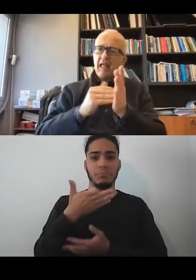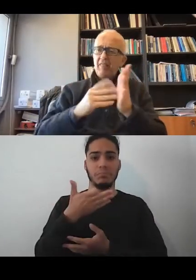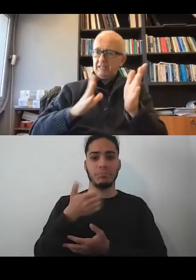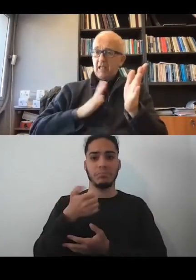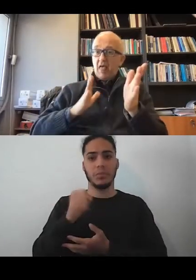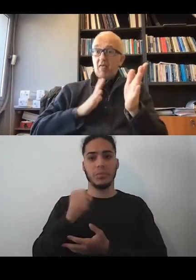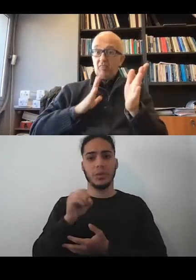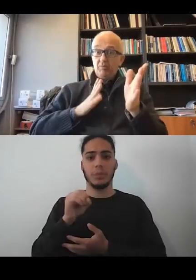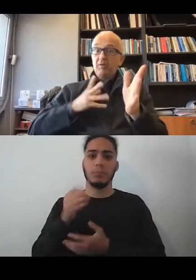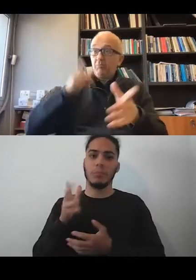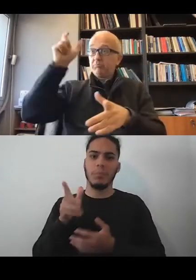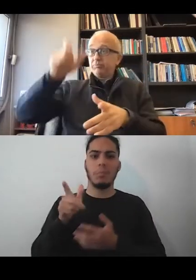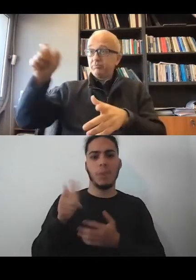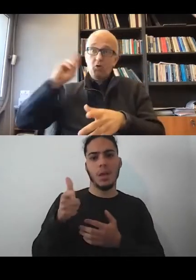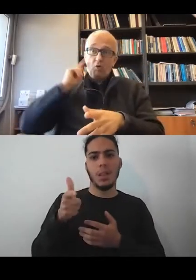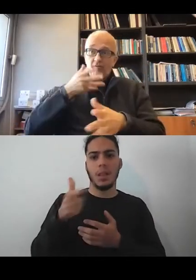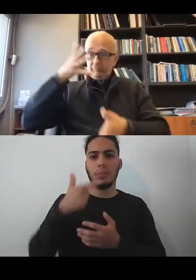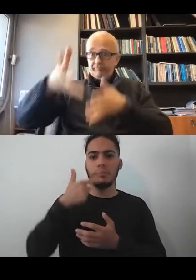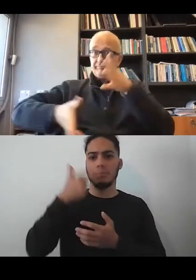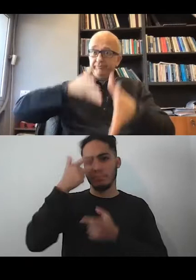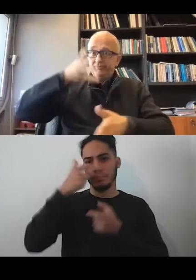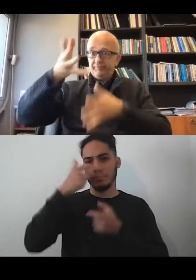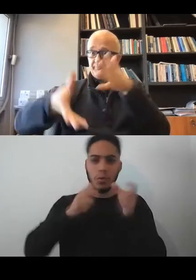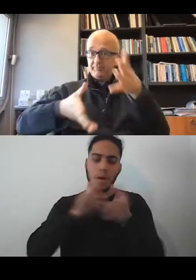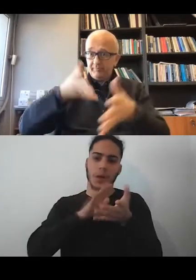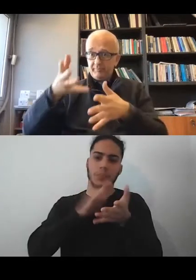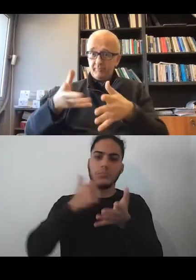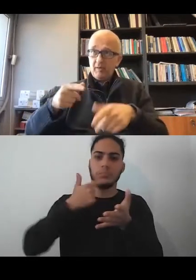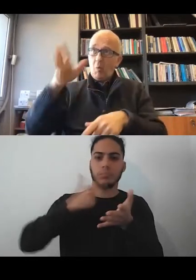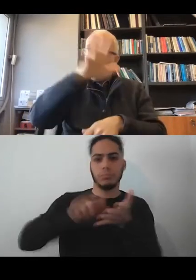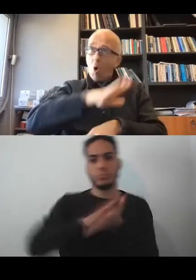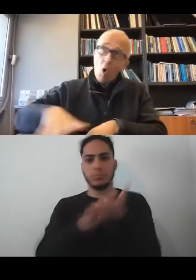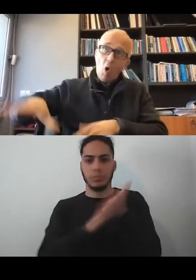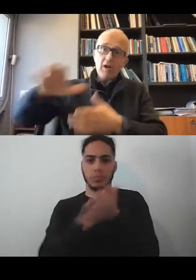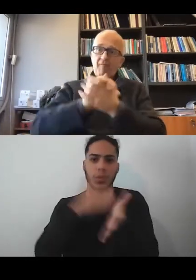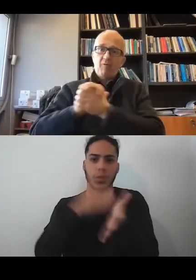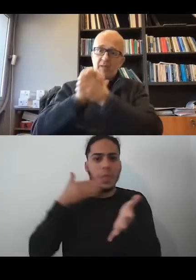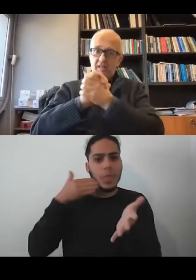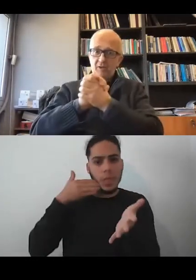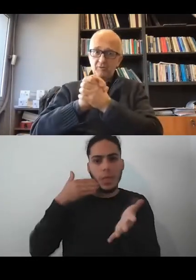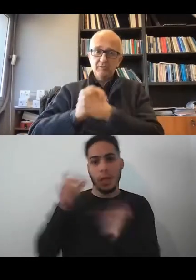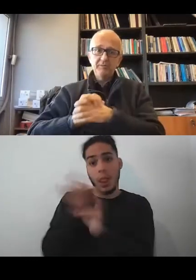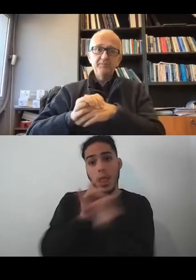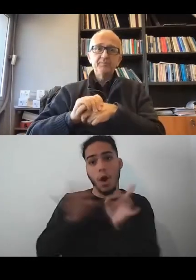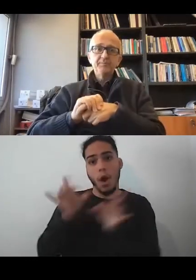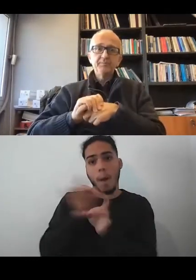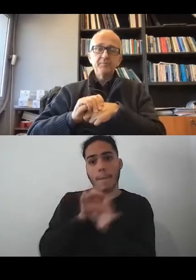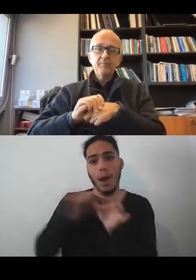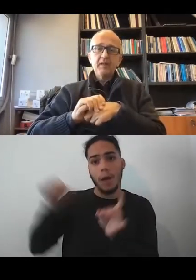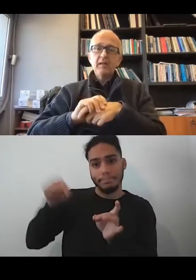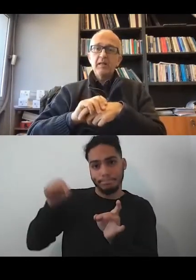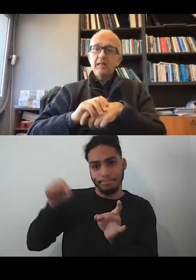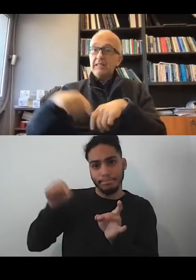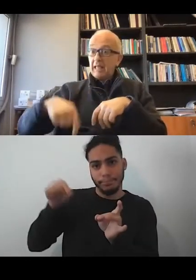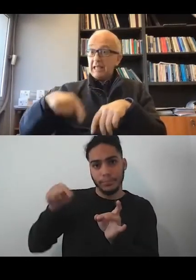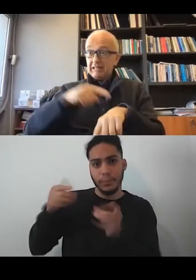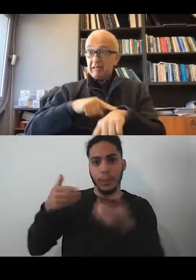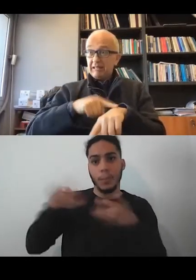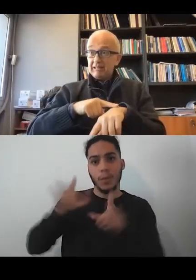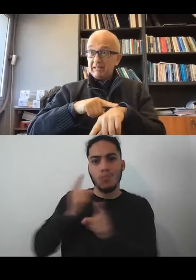750,000 native speakers of sign languages in the European Union. And at the same